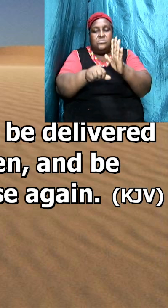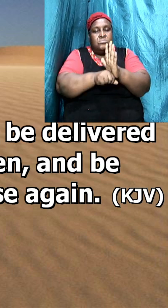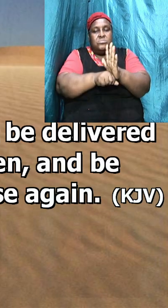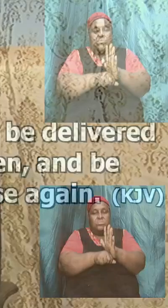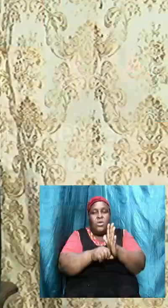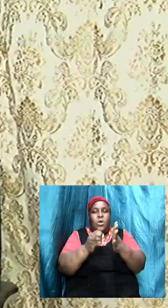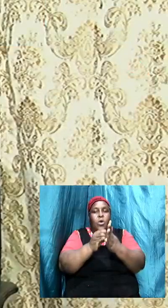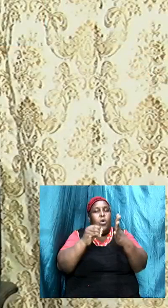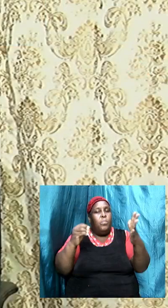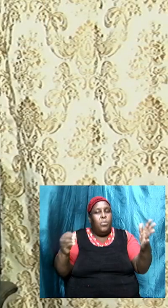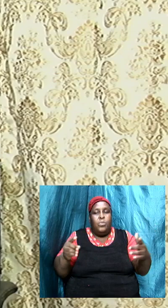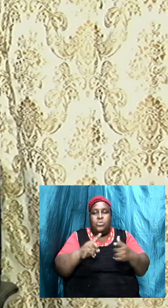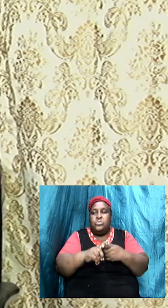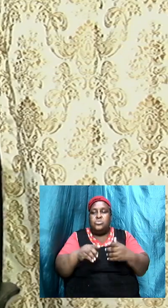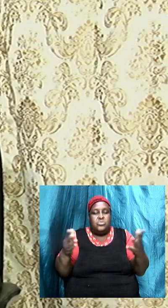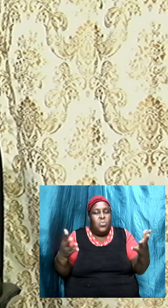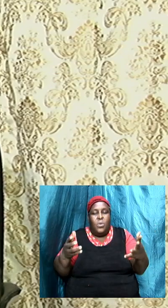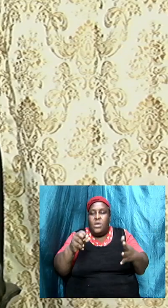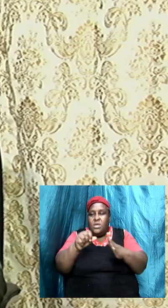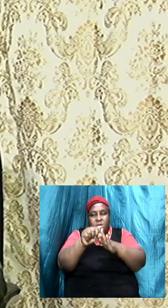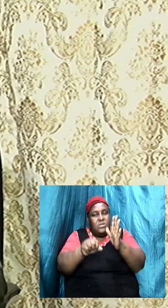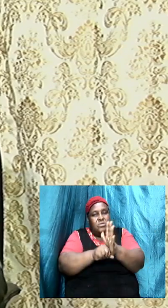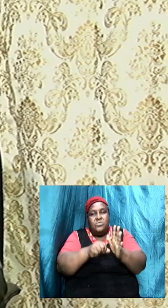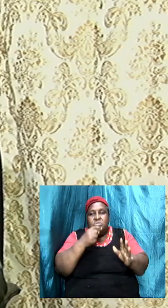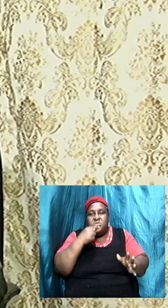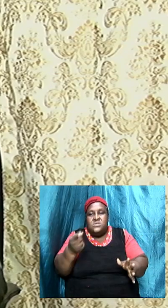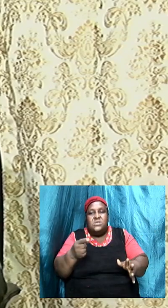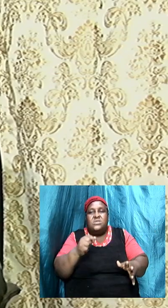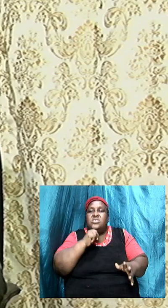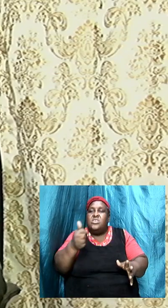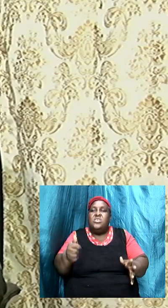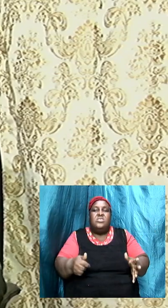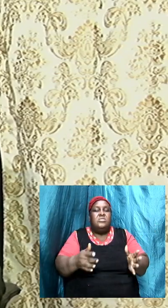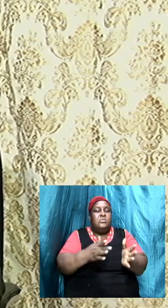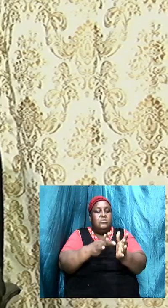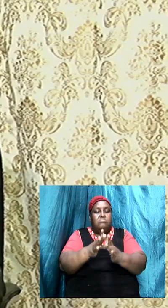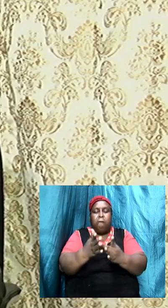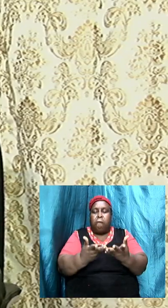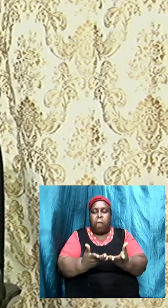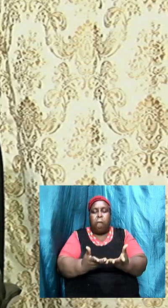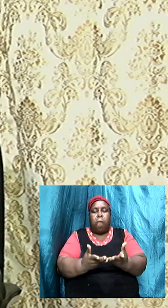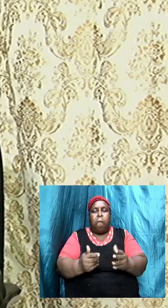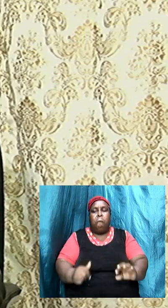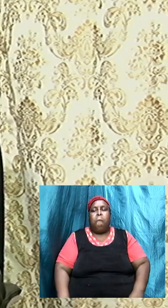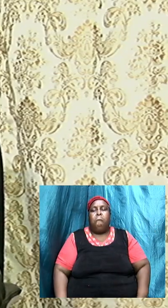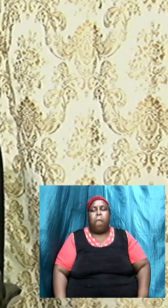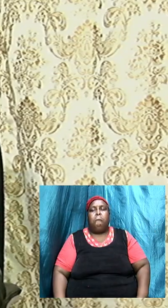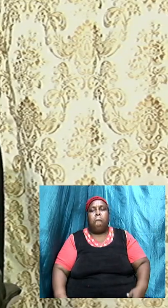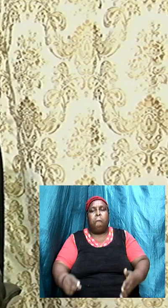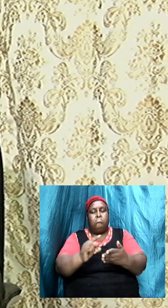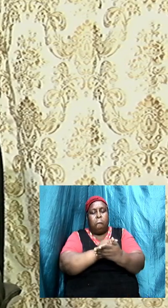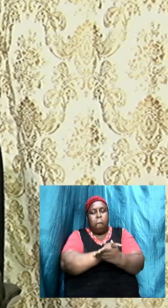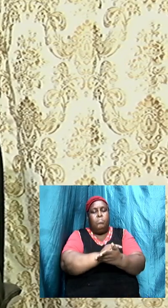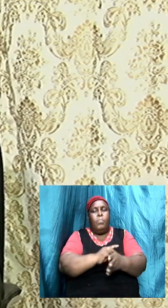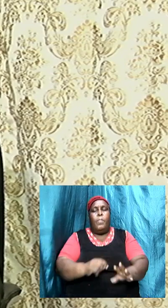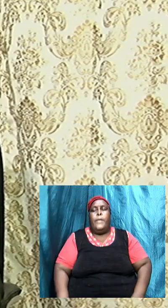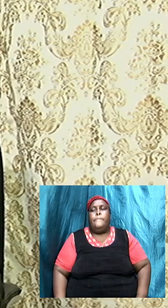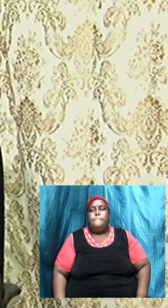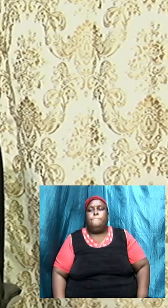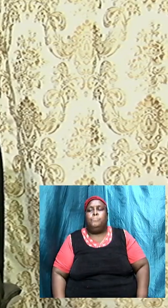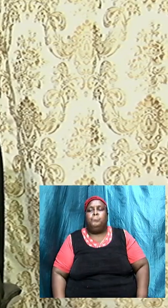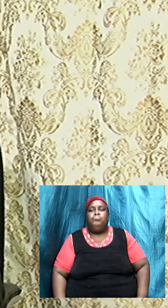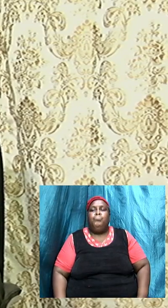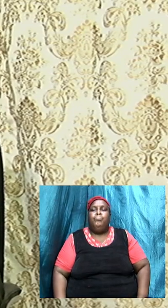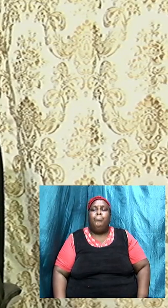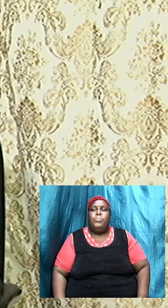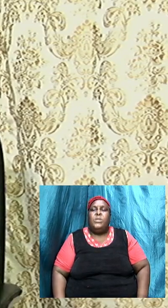the Bible says. And that is what we consider. It's an unbiblical doctrine. Then